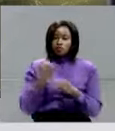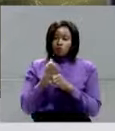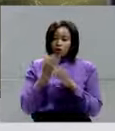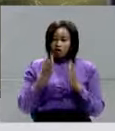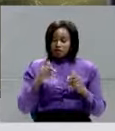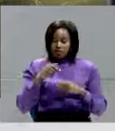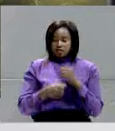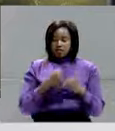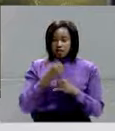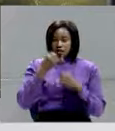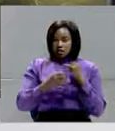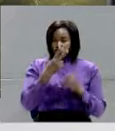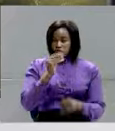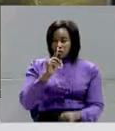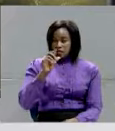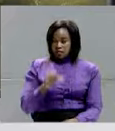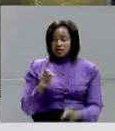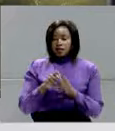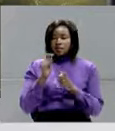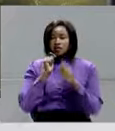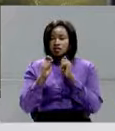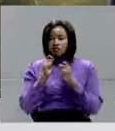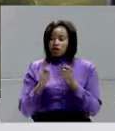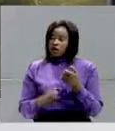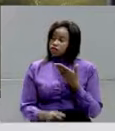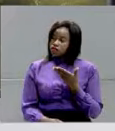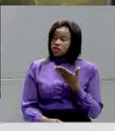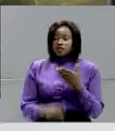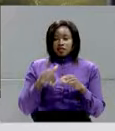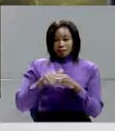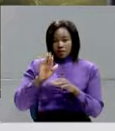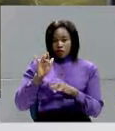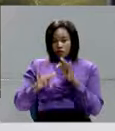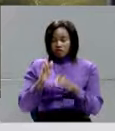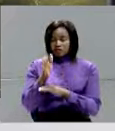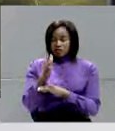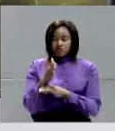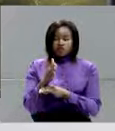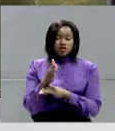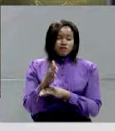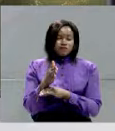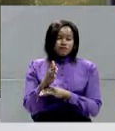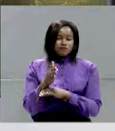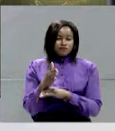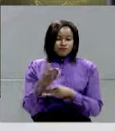ending 2019. This was during an interview with UBC crew at her office at the Ministry of Health, Wandege, in